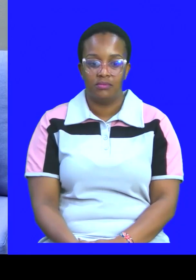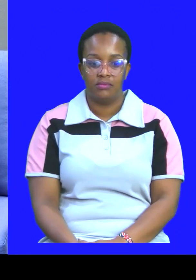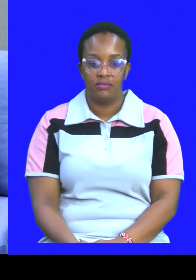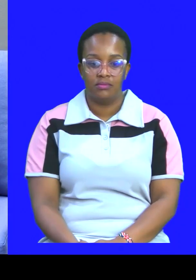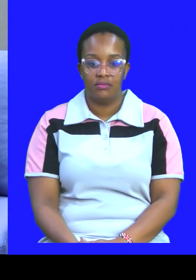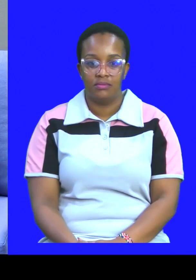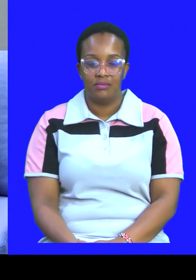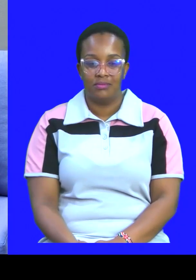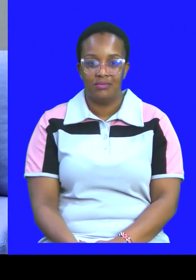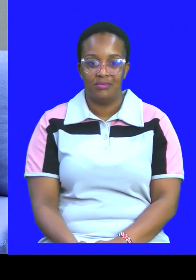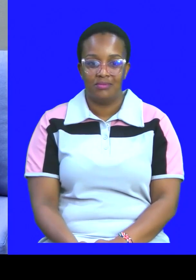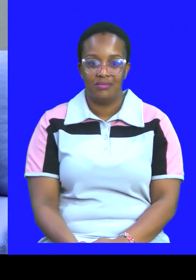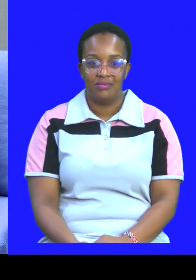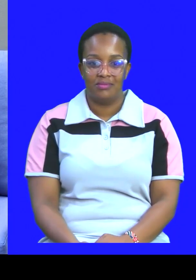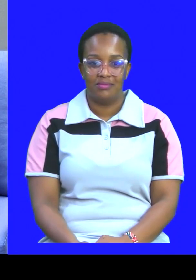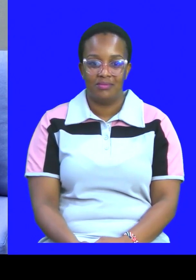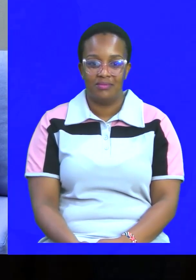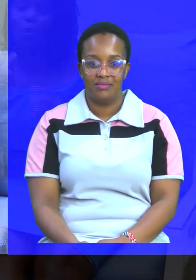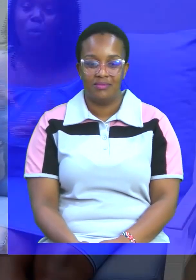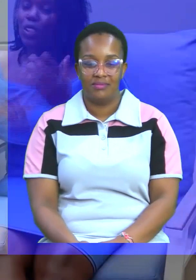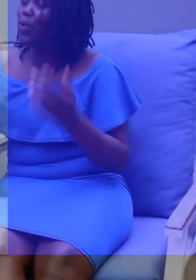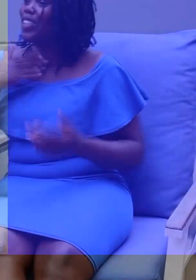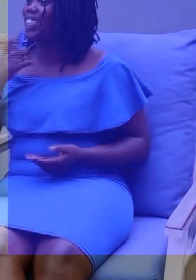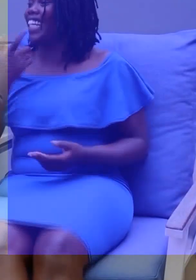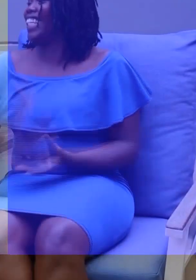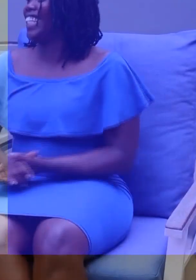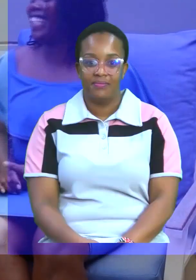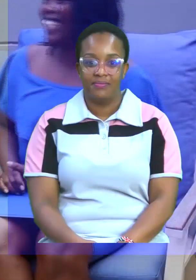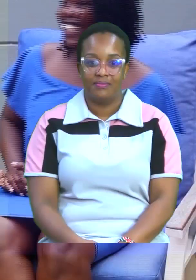Just face the camera and tell them your last words.